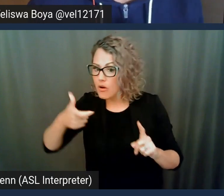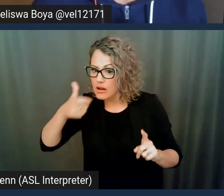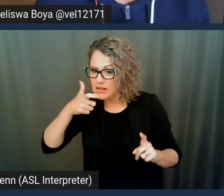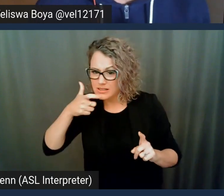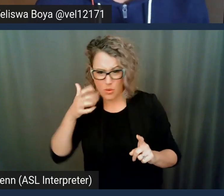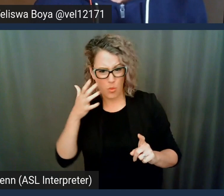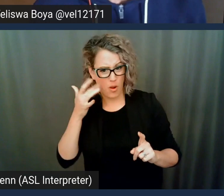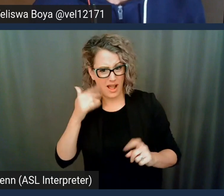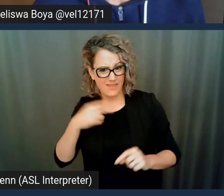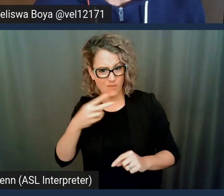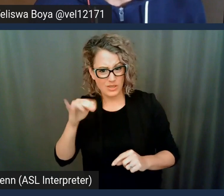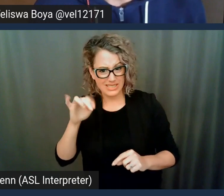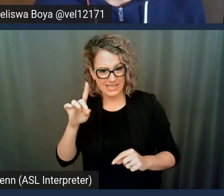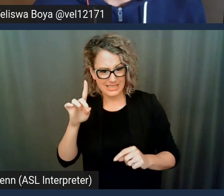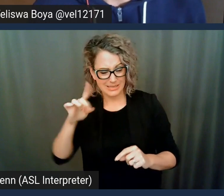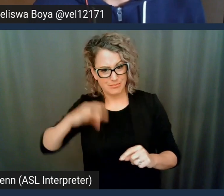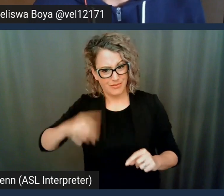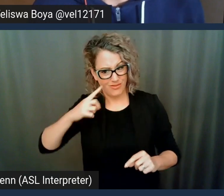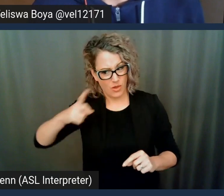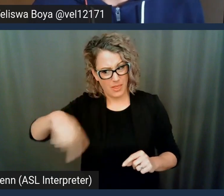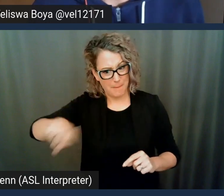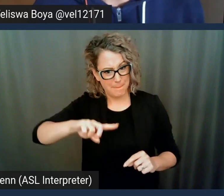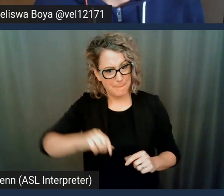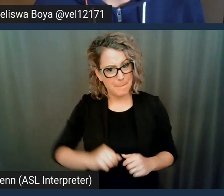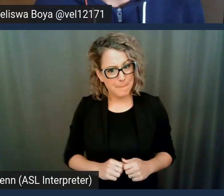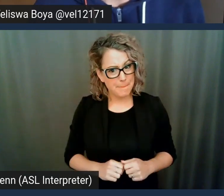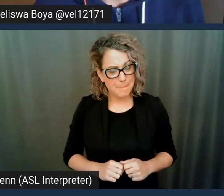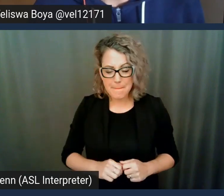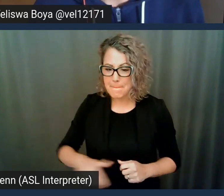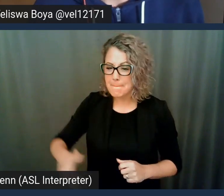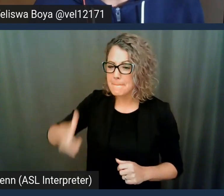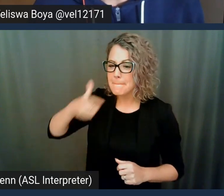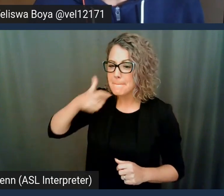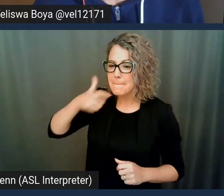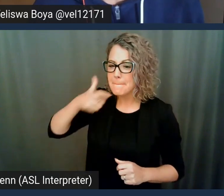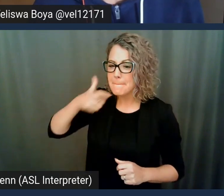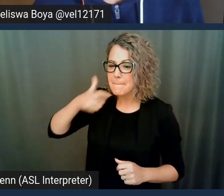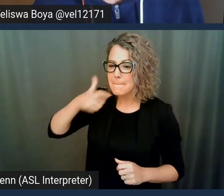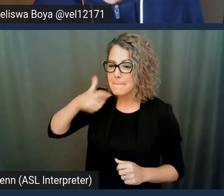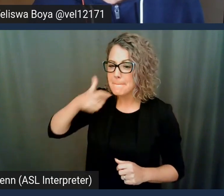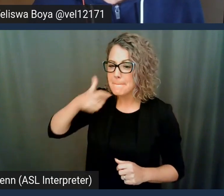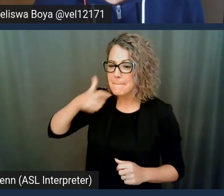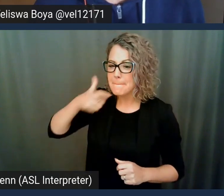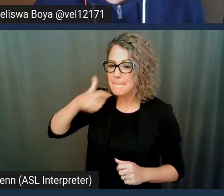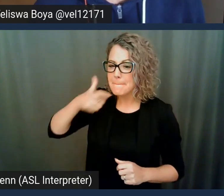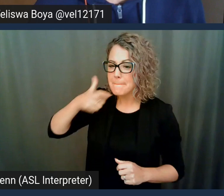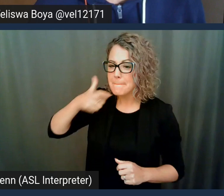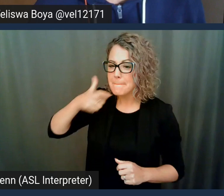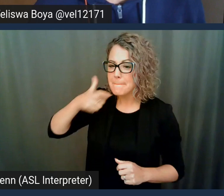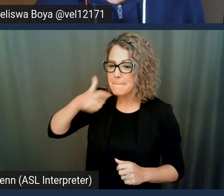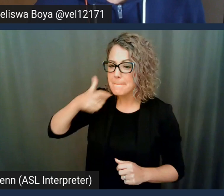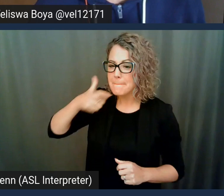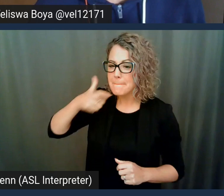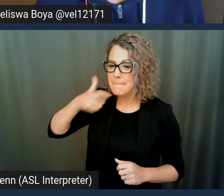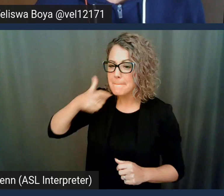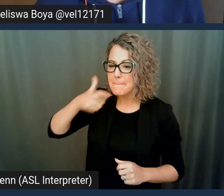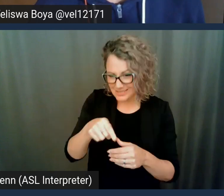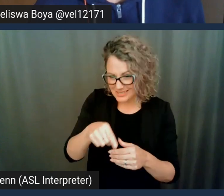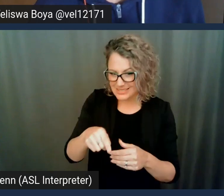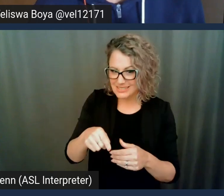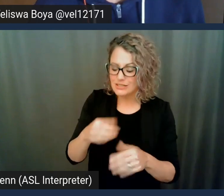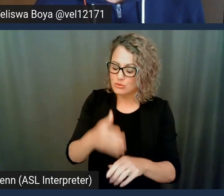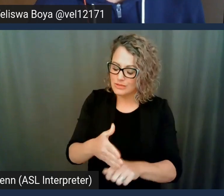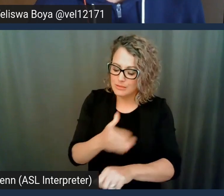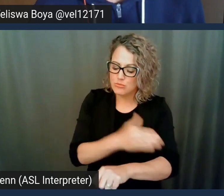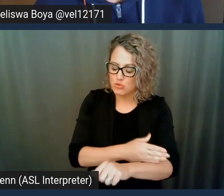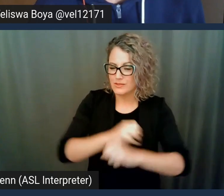ID? So contact centers need voice ID just for improving. My main reason is for improving the security